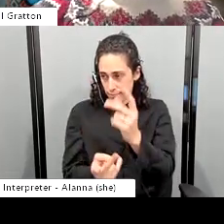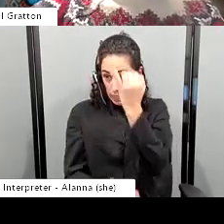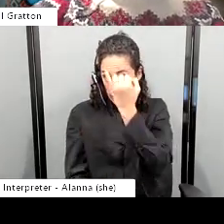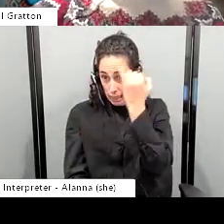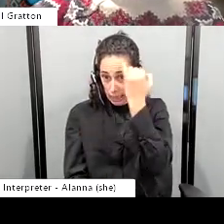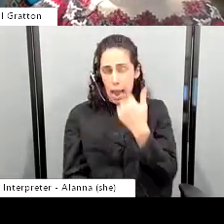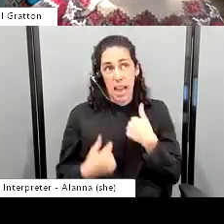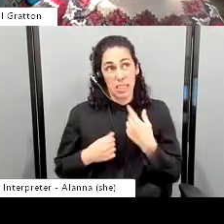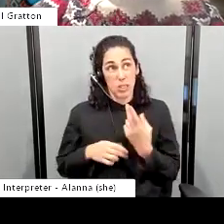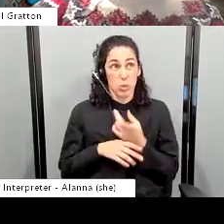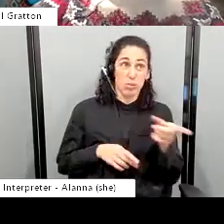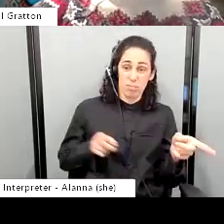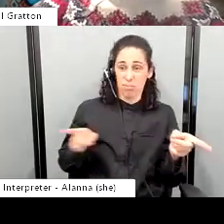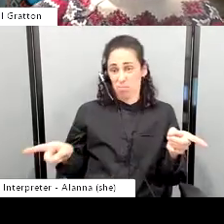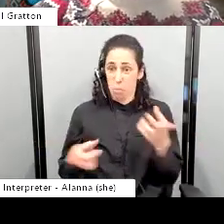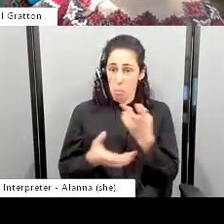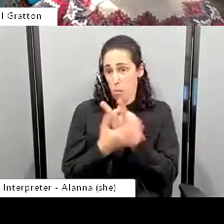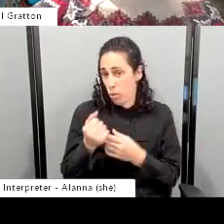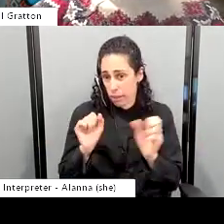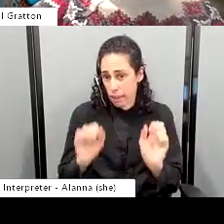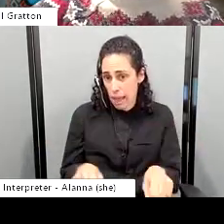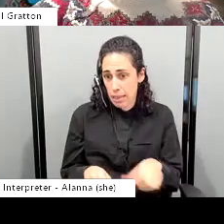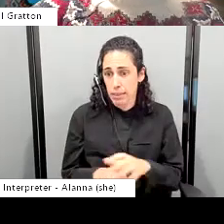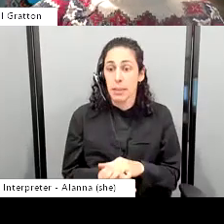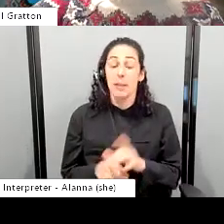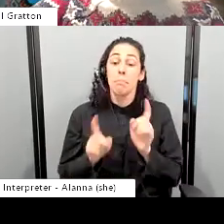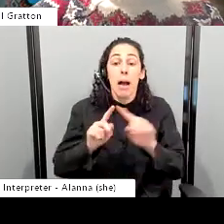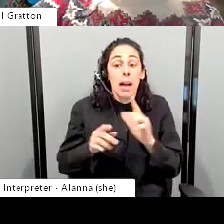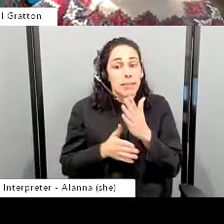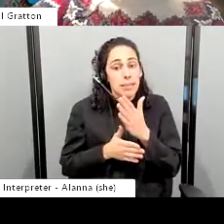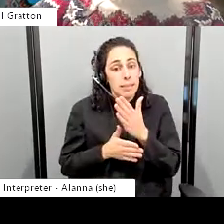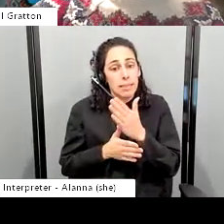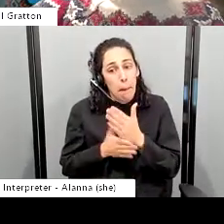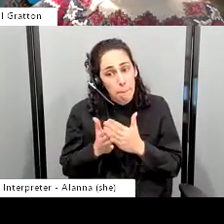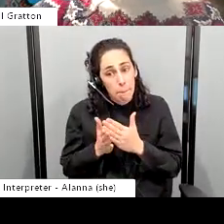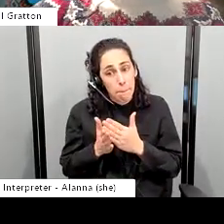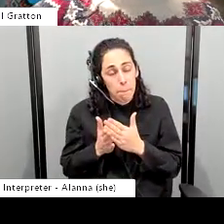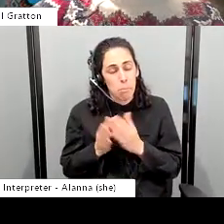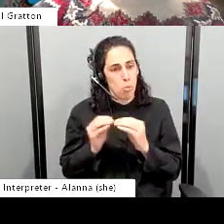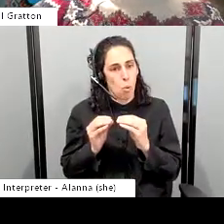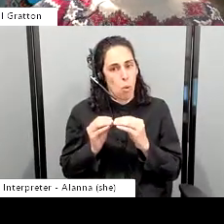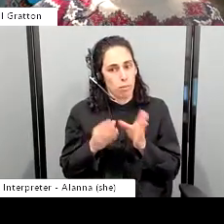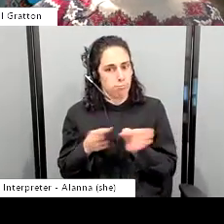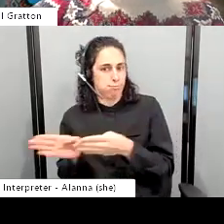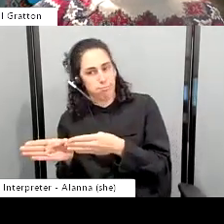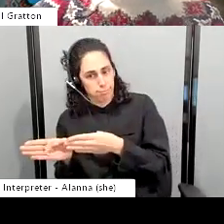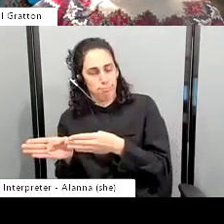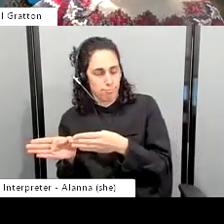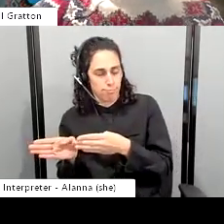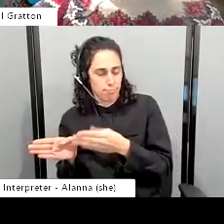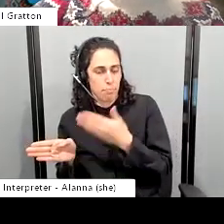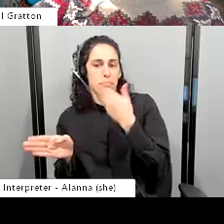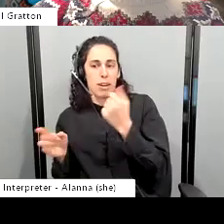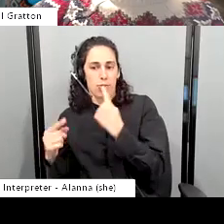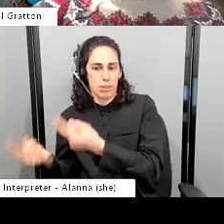do on Google. So let's take a little closer look. But before I even do that, I'm going to launch a second poll. So my partner there